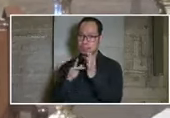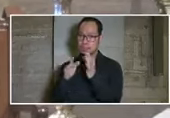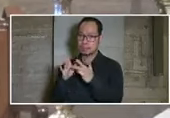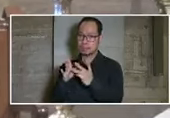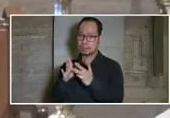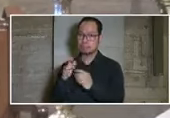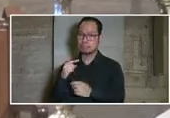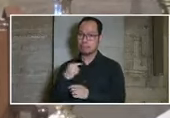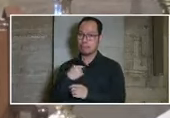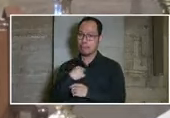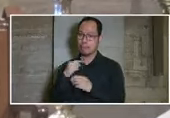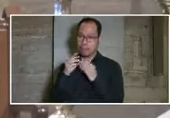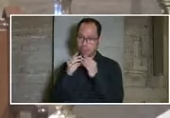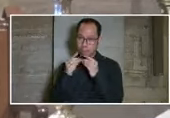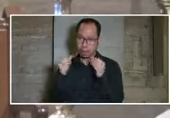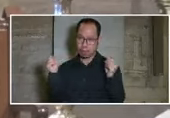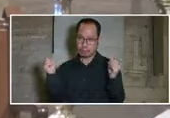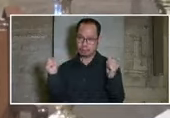be cured."